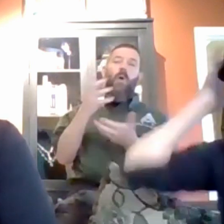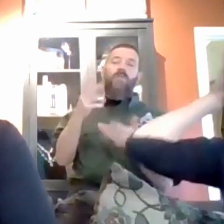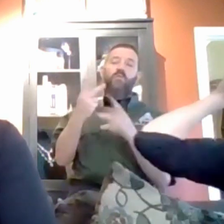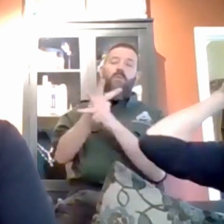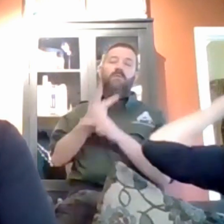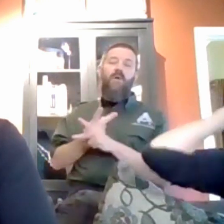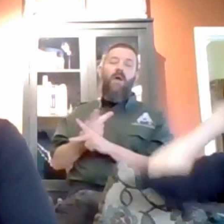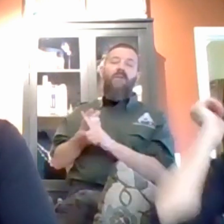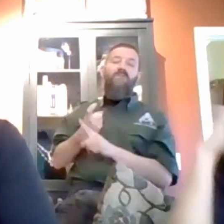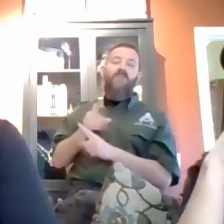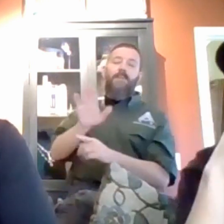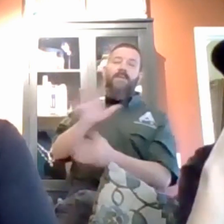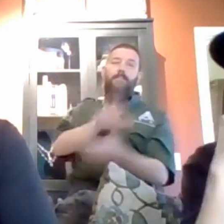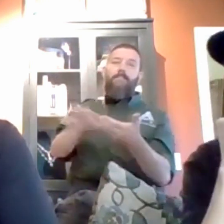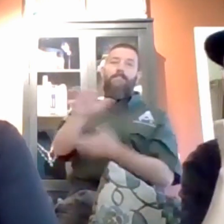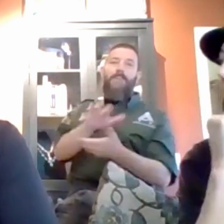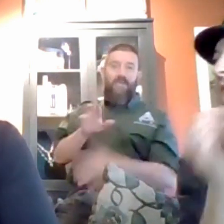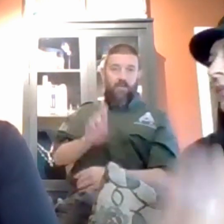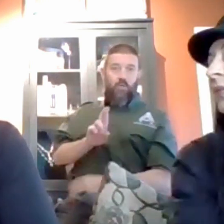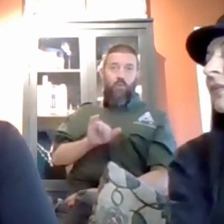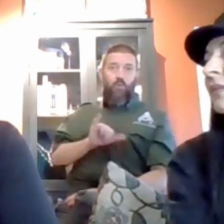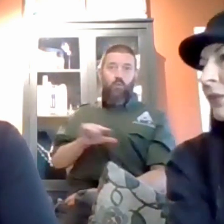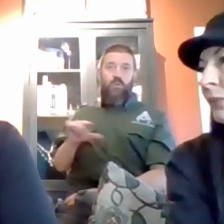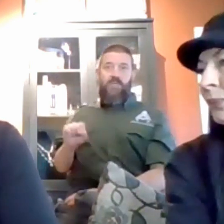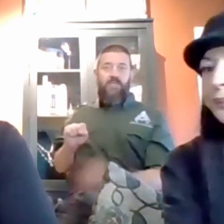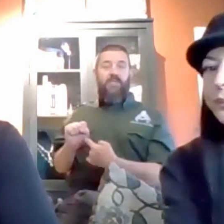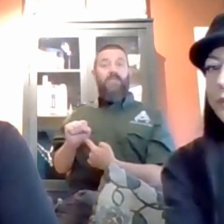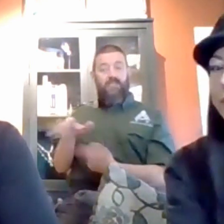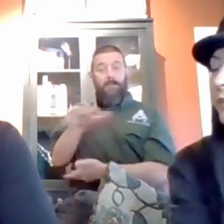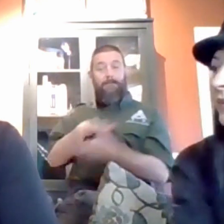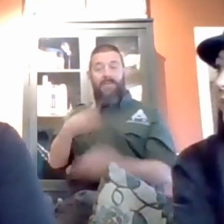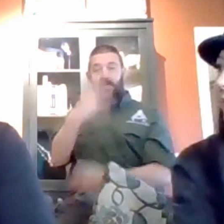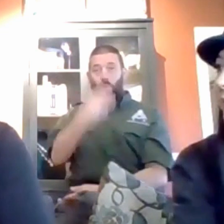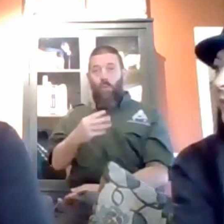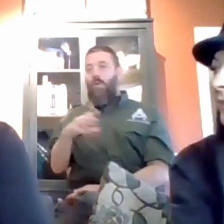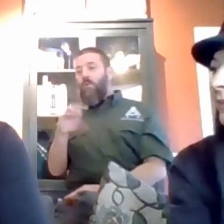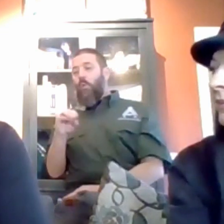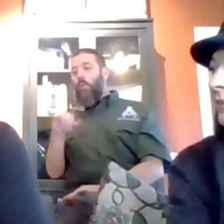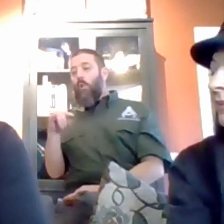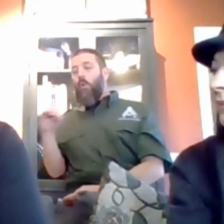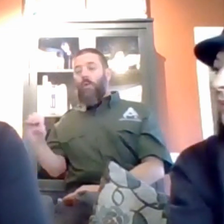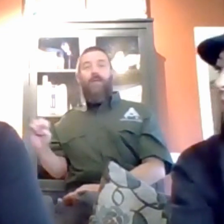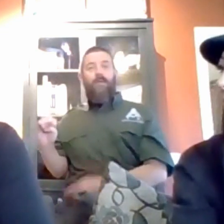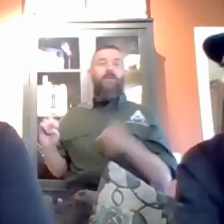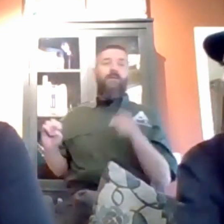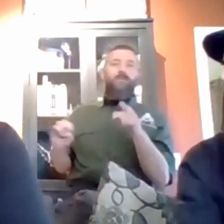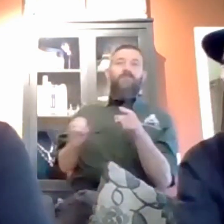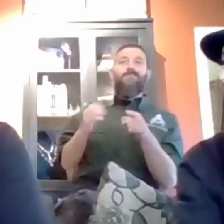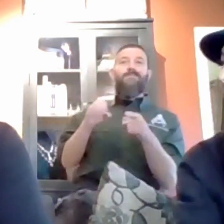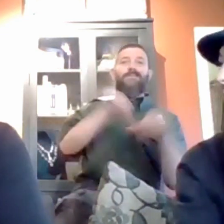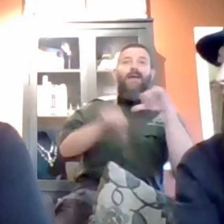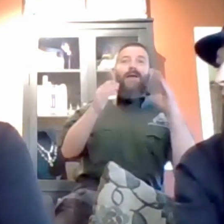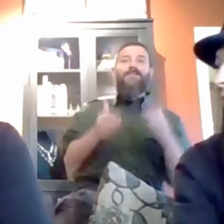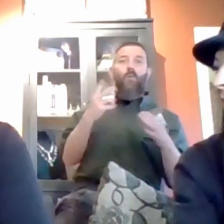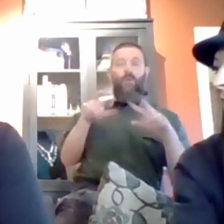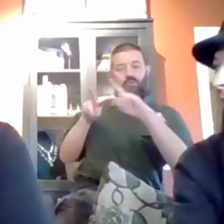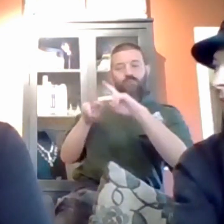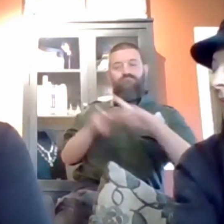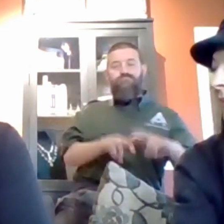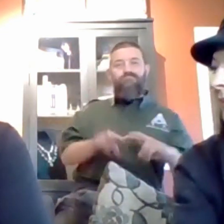And we believe it's coyote just because the first test, which is not the most accurate test, came back with coyote. The second test, which is the embark